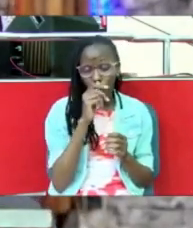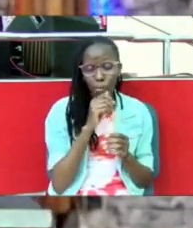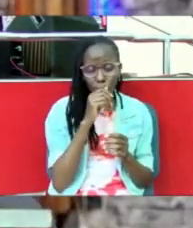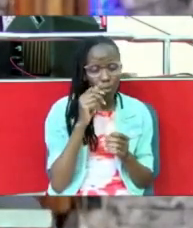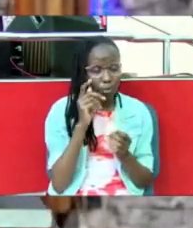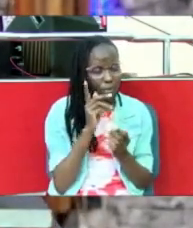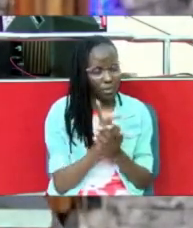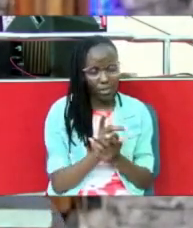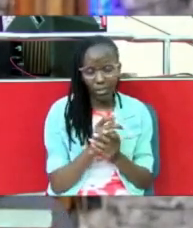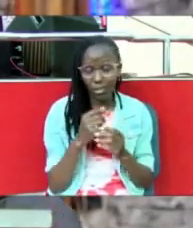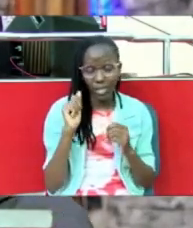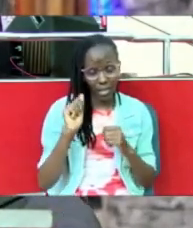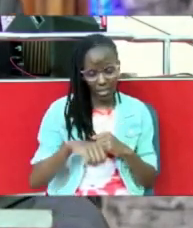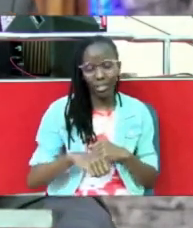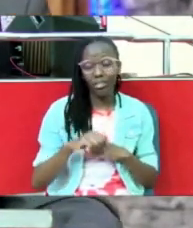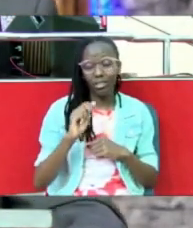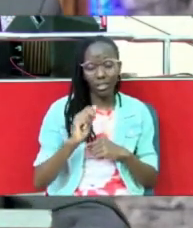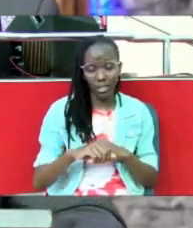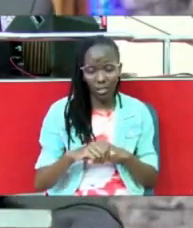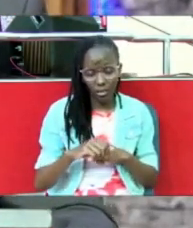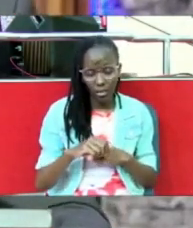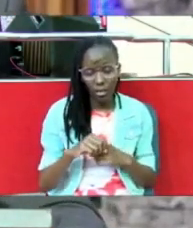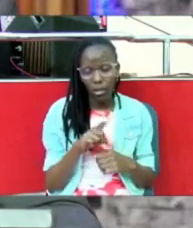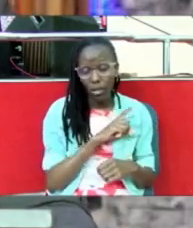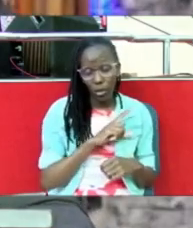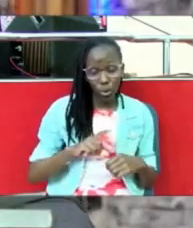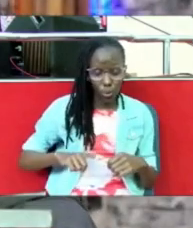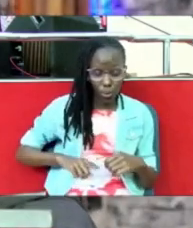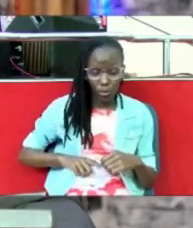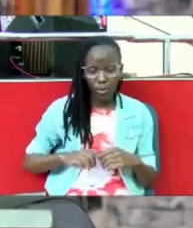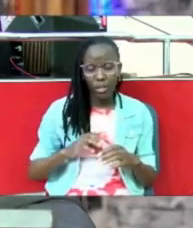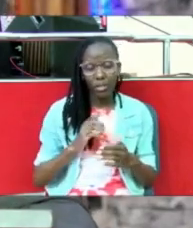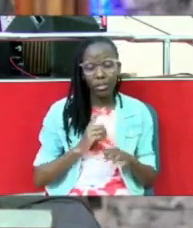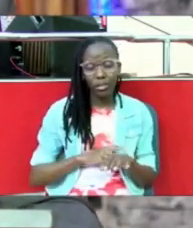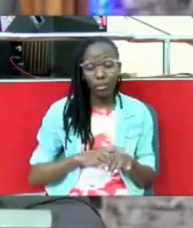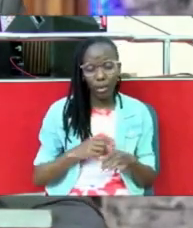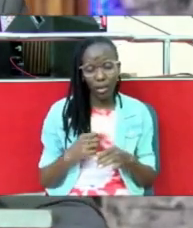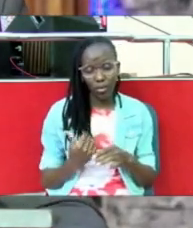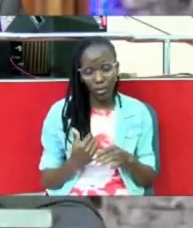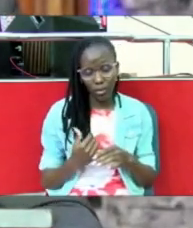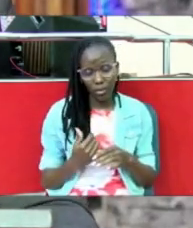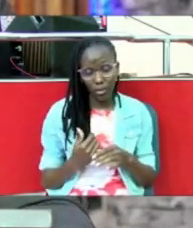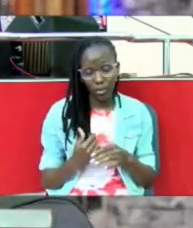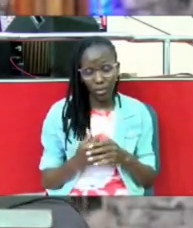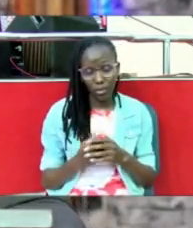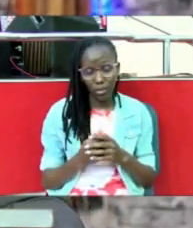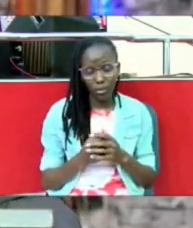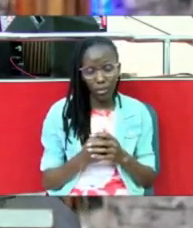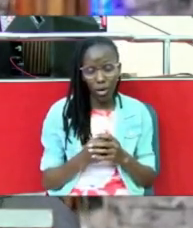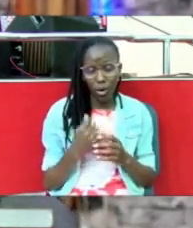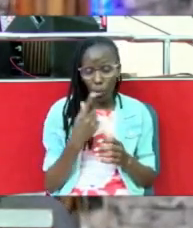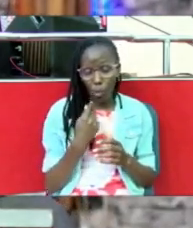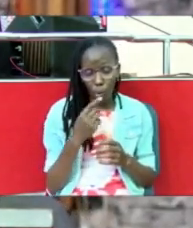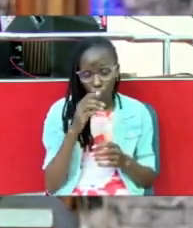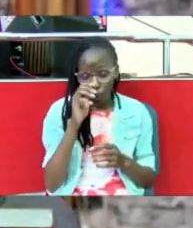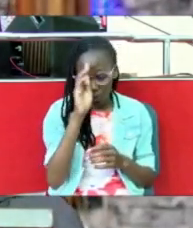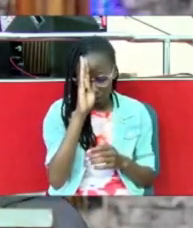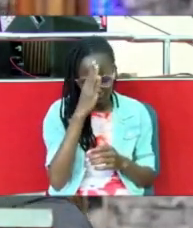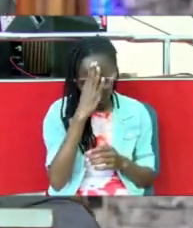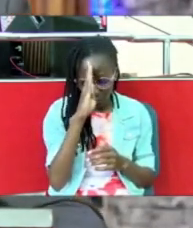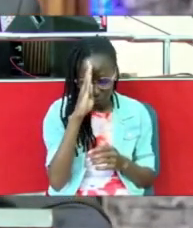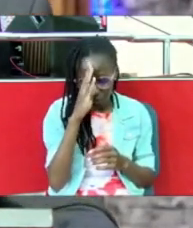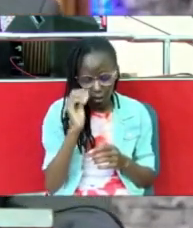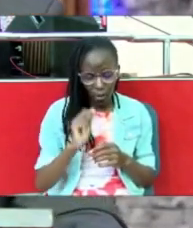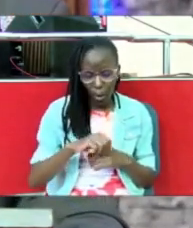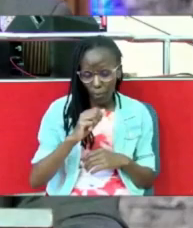and amen. And, Lord, that even when others, King of Glory, oh, doubt, Lord, our capacity and our motive, King of Glory. Lord,